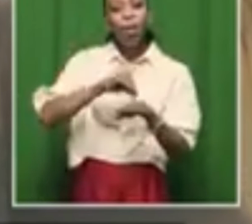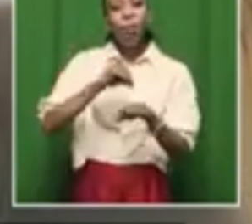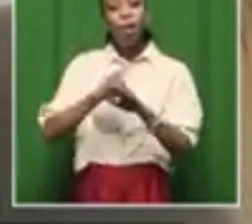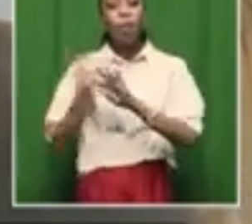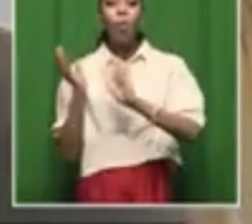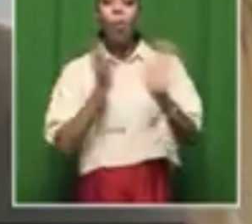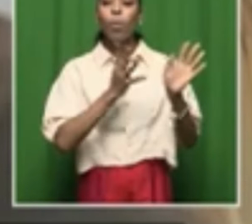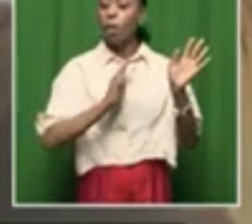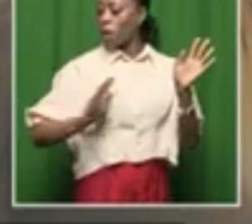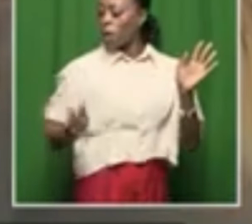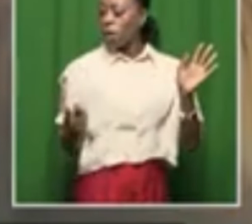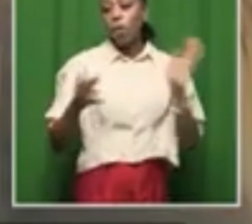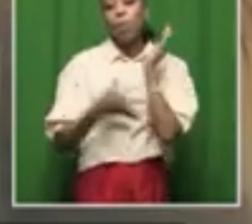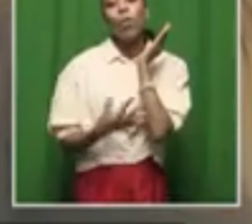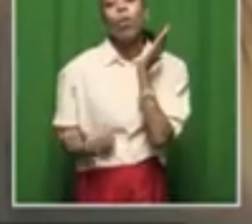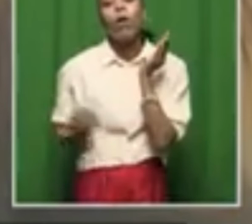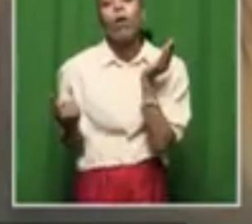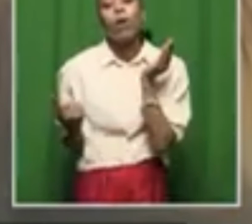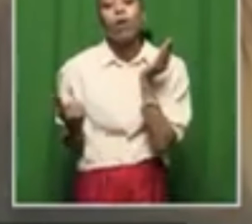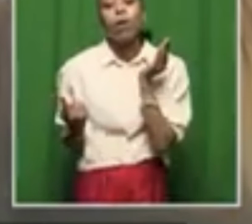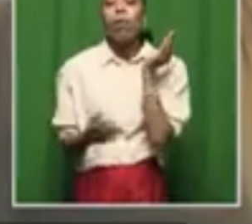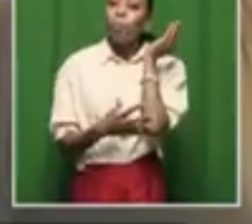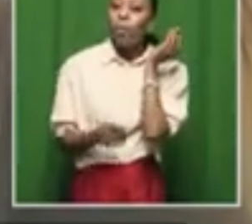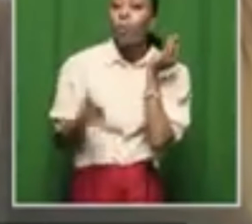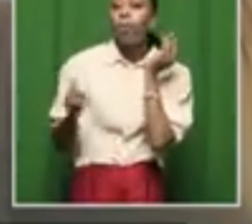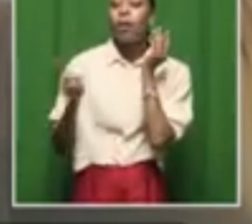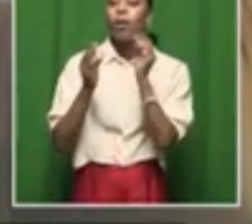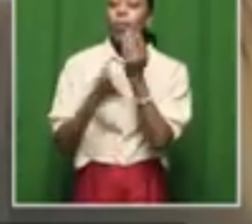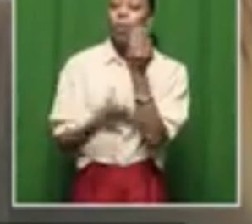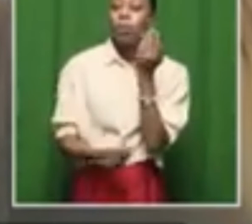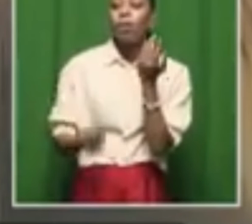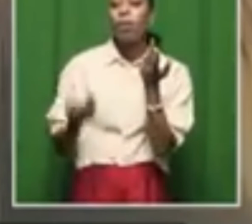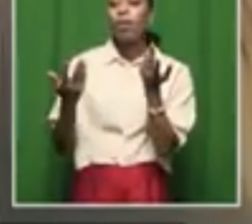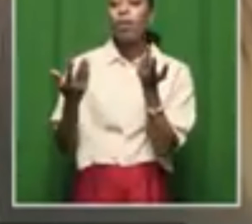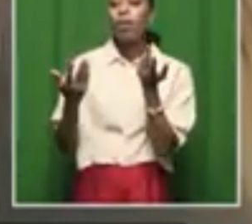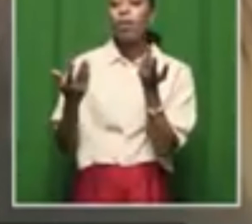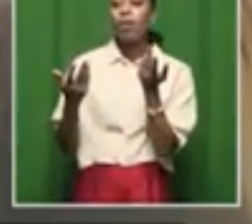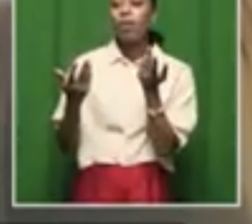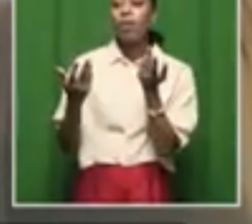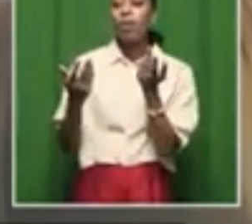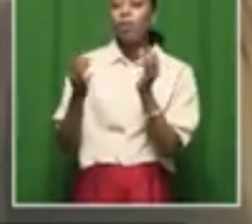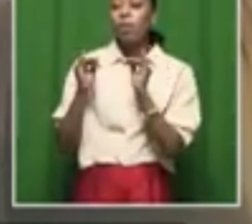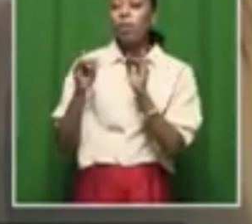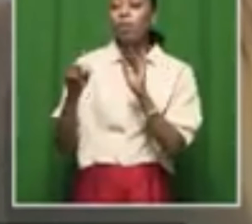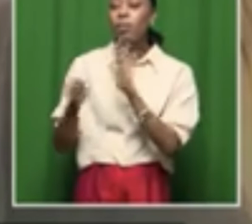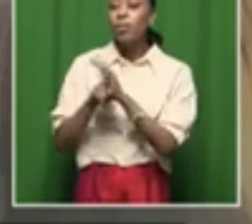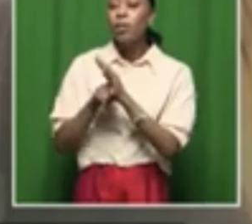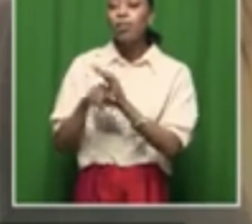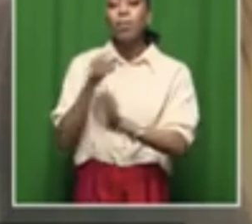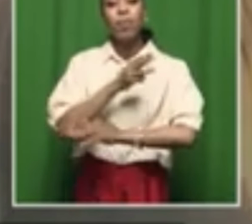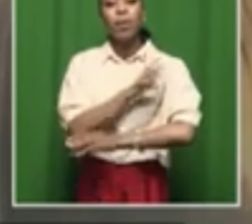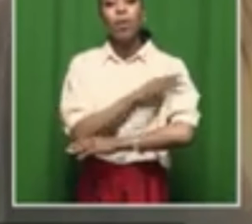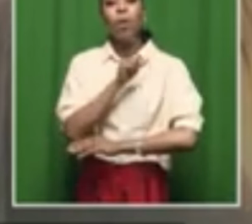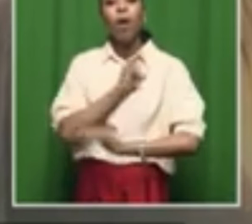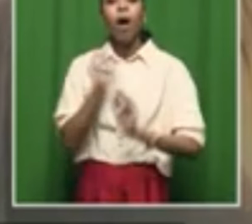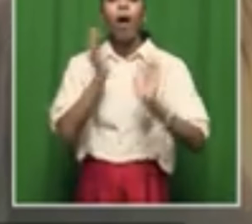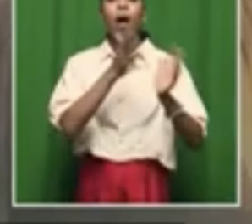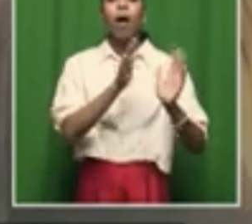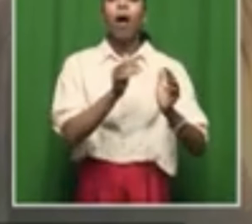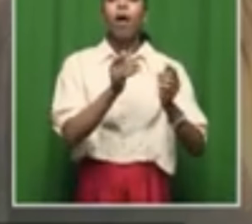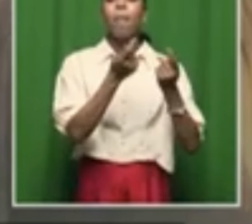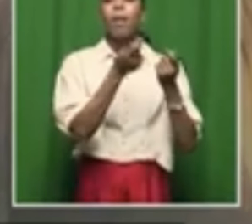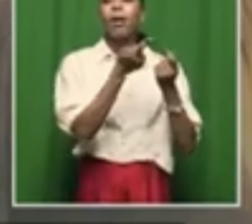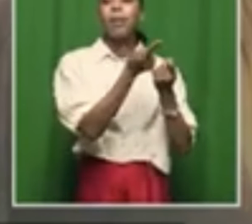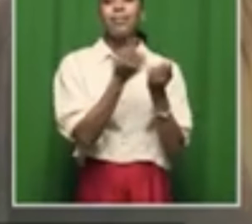and leave the poor with very poor management. I mean, managers, because everybody is going there. So it's